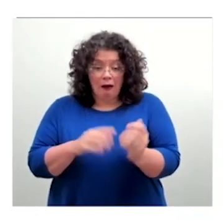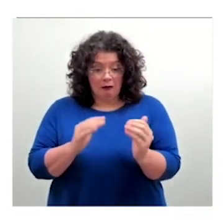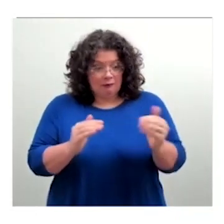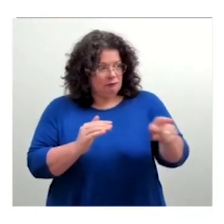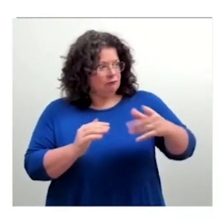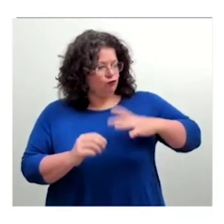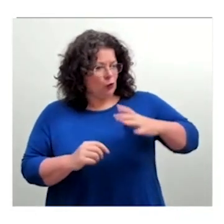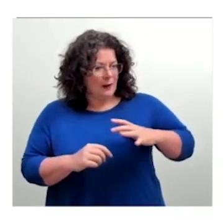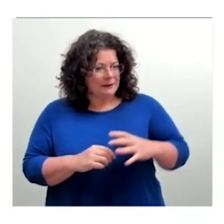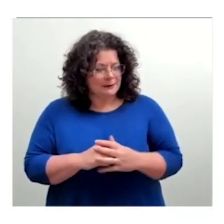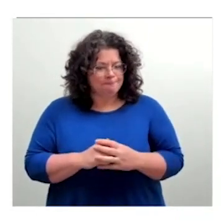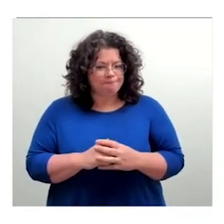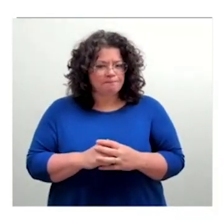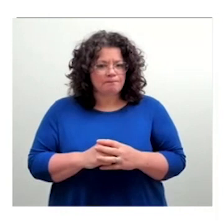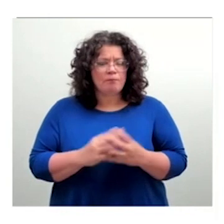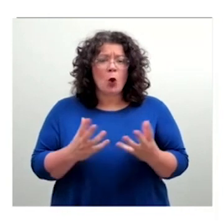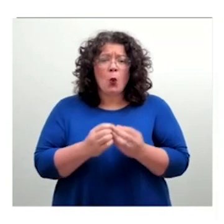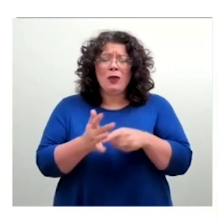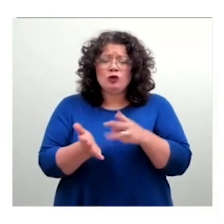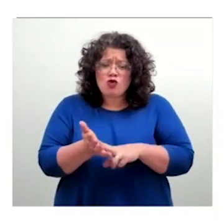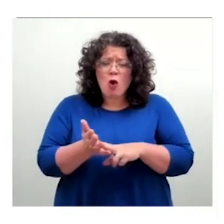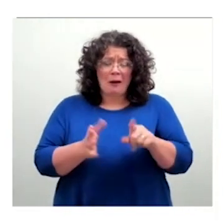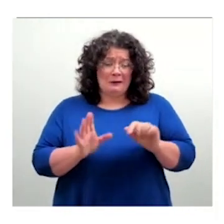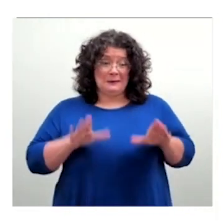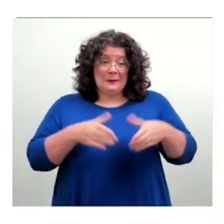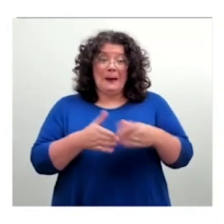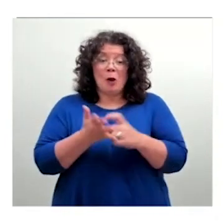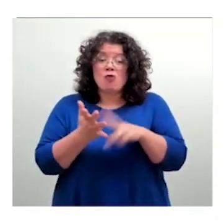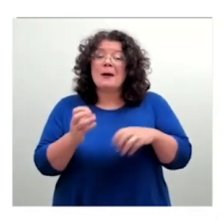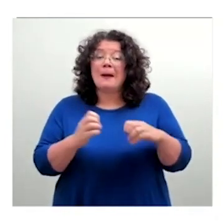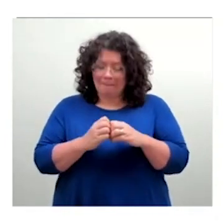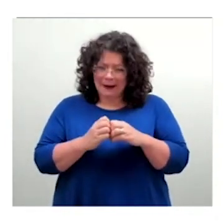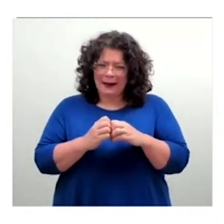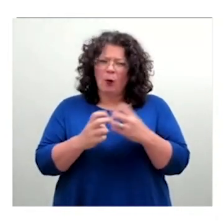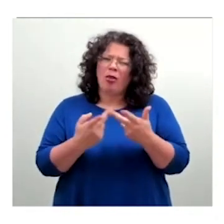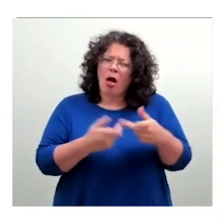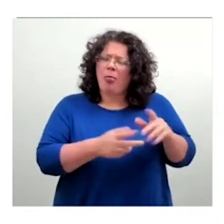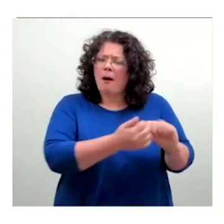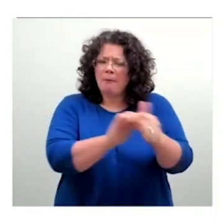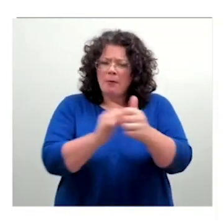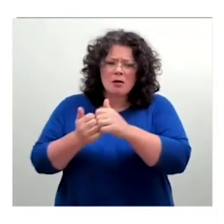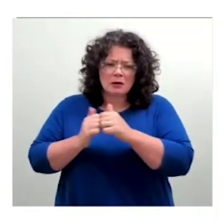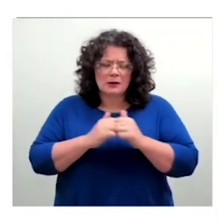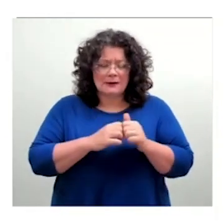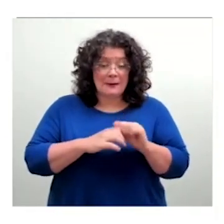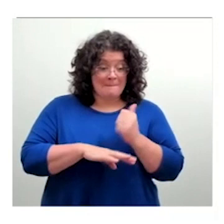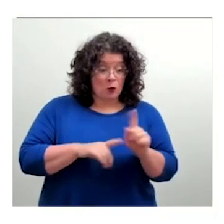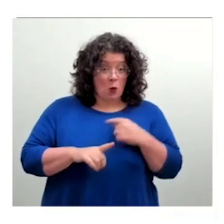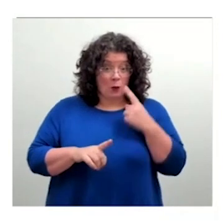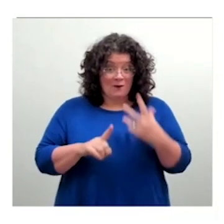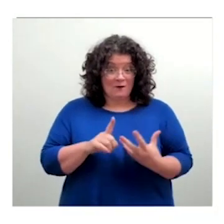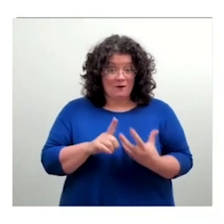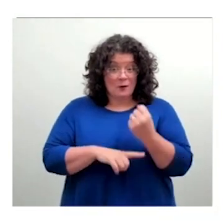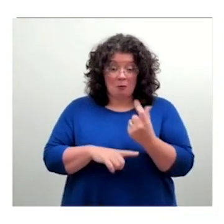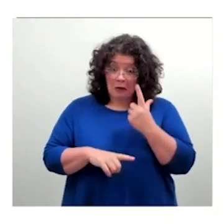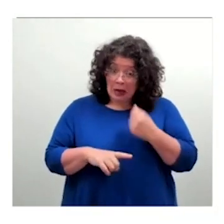it's still an ongoing bit of work we're doing. But you know, we now have the insights we need to clearly